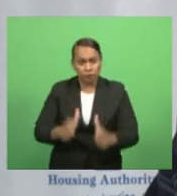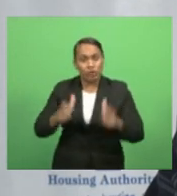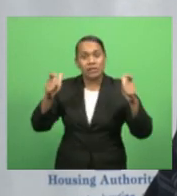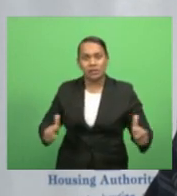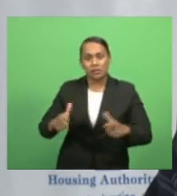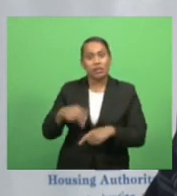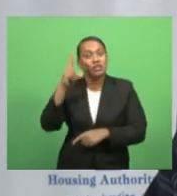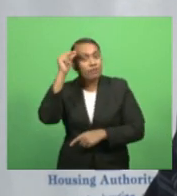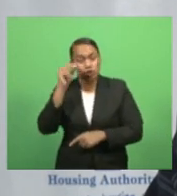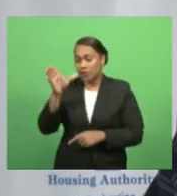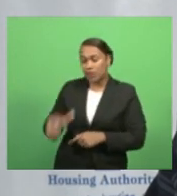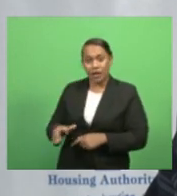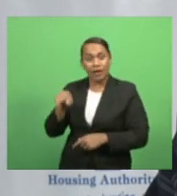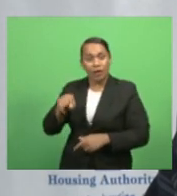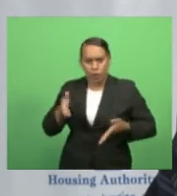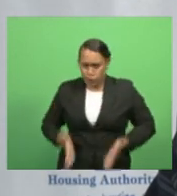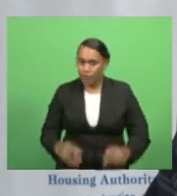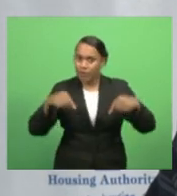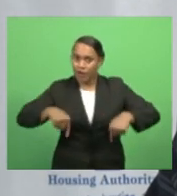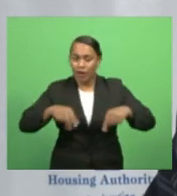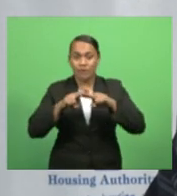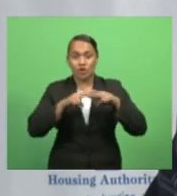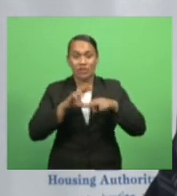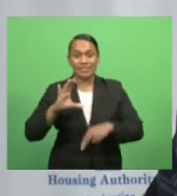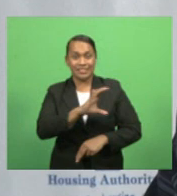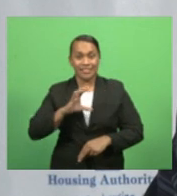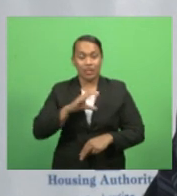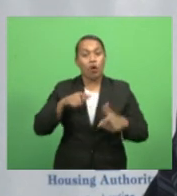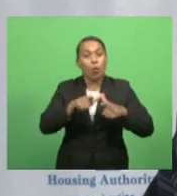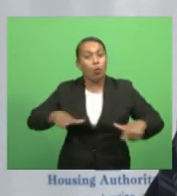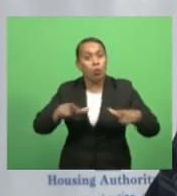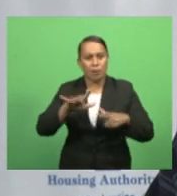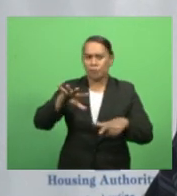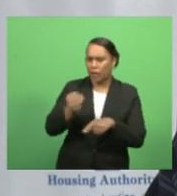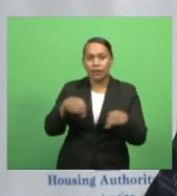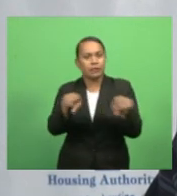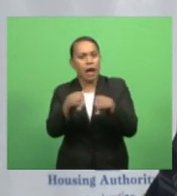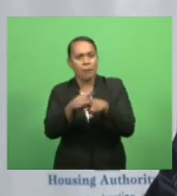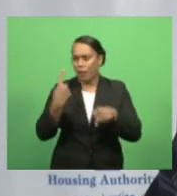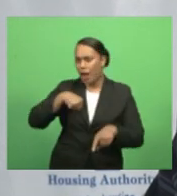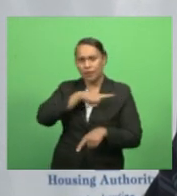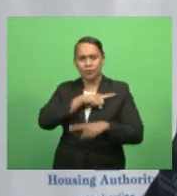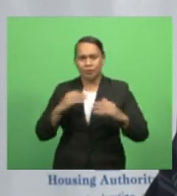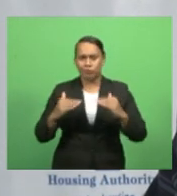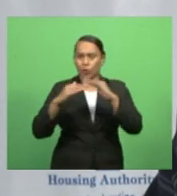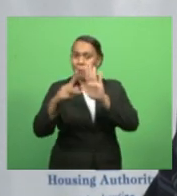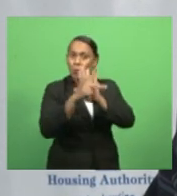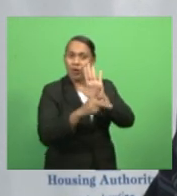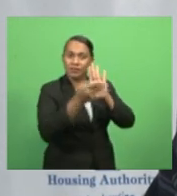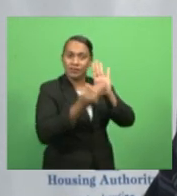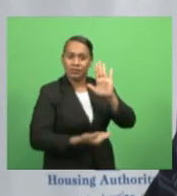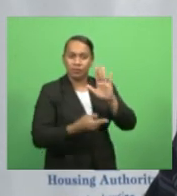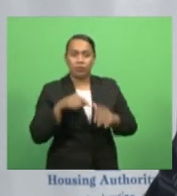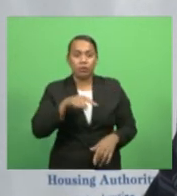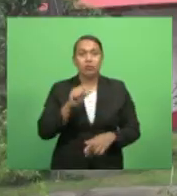are same as our policy, that you're supposed to be a Fiji